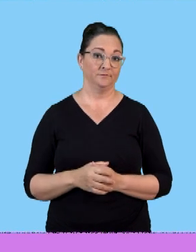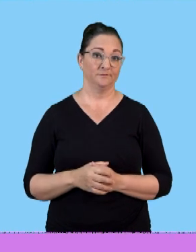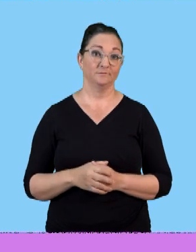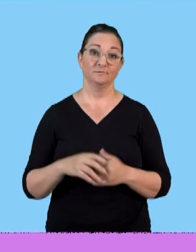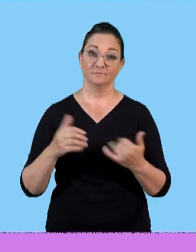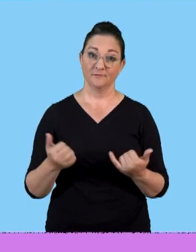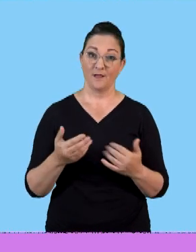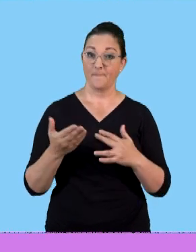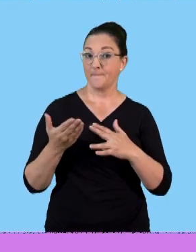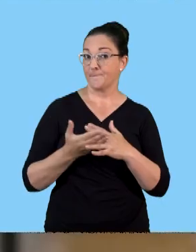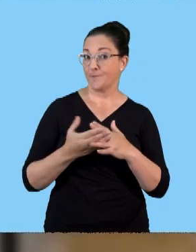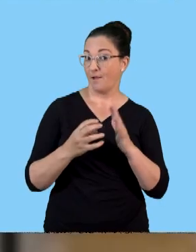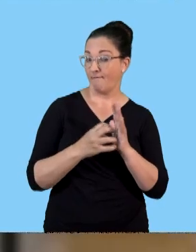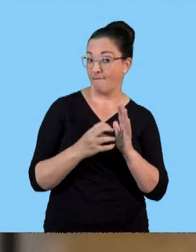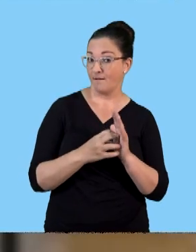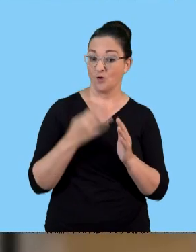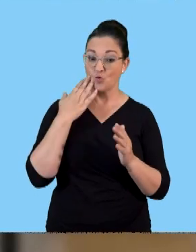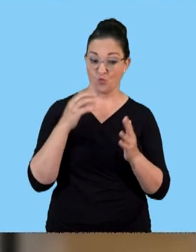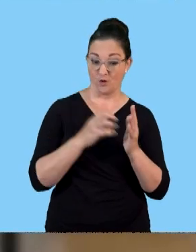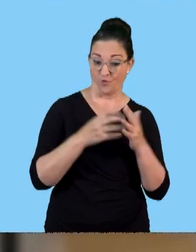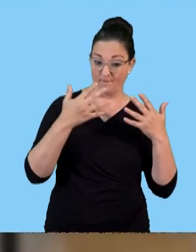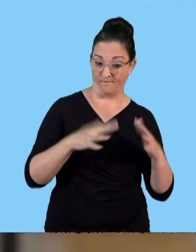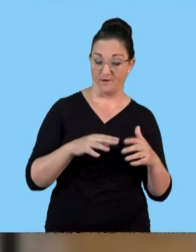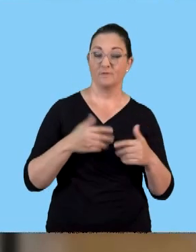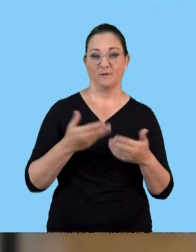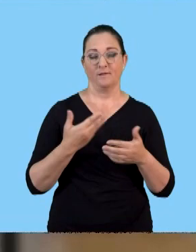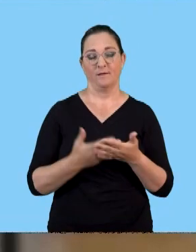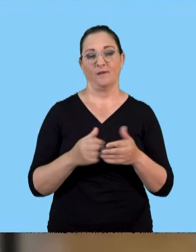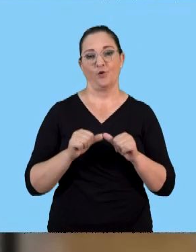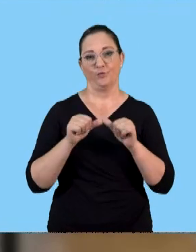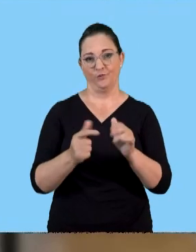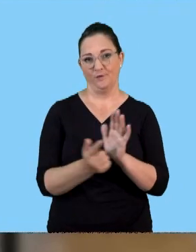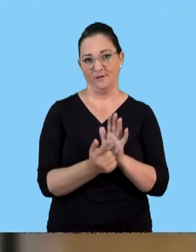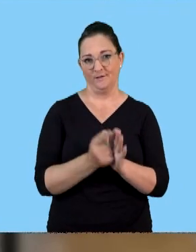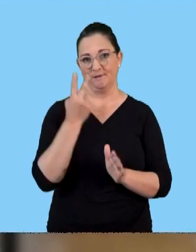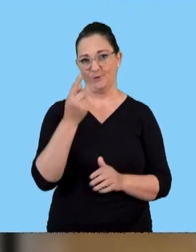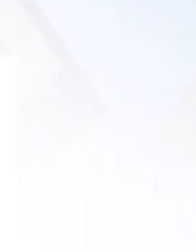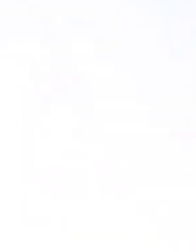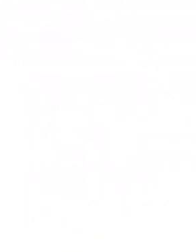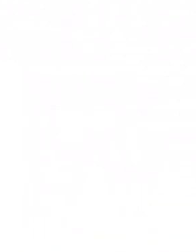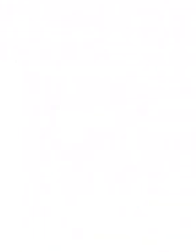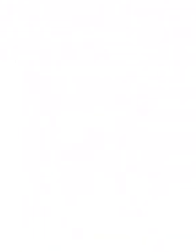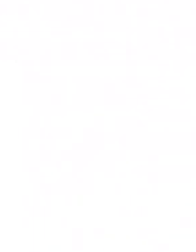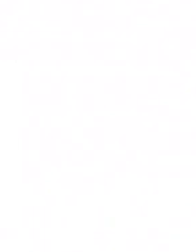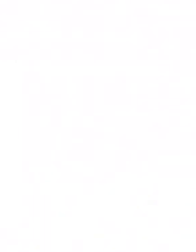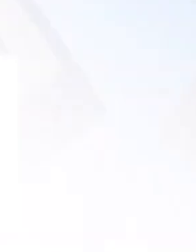1:727,273. Guys, let us take a quick advert break. After the break, we'll continue with our lesson. See you now.